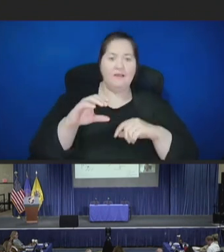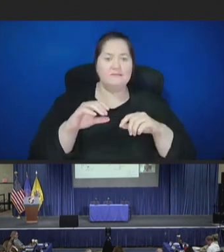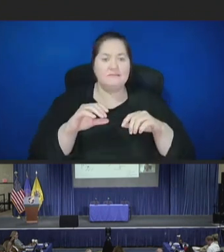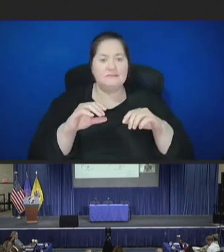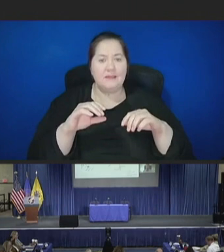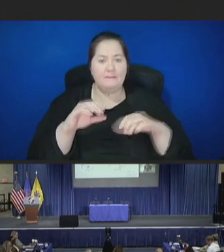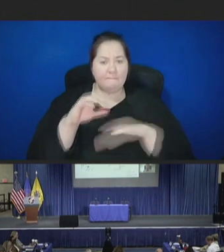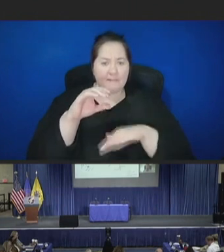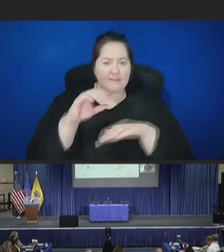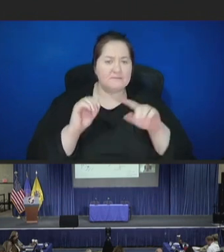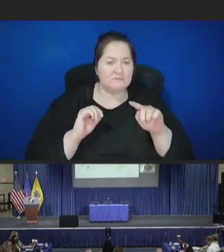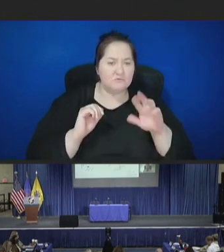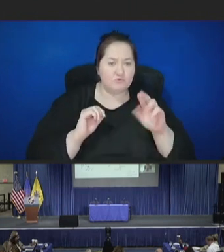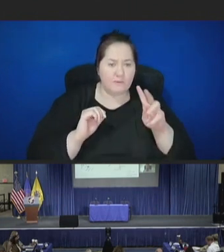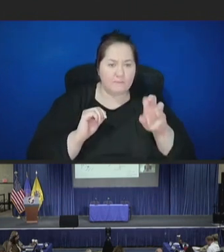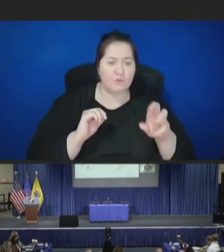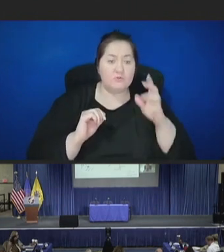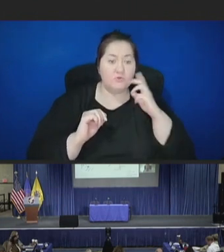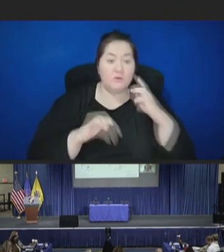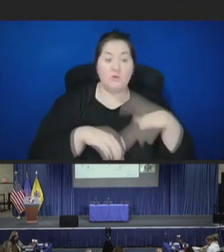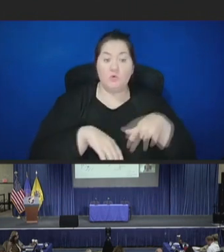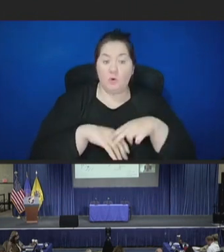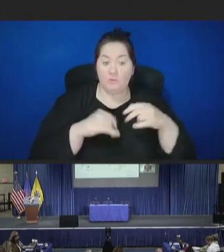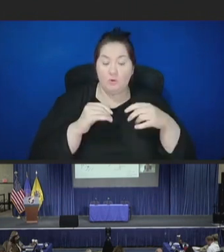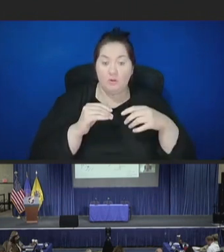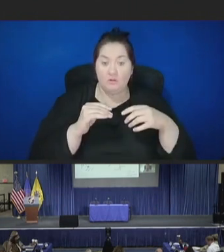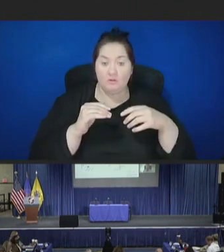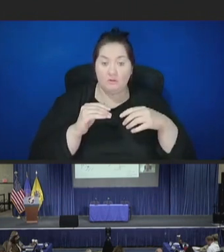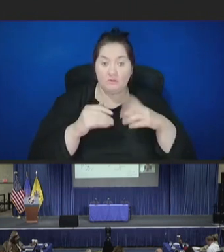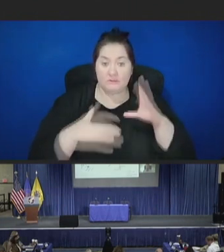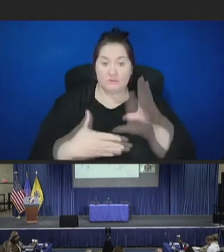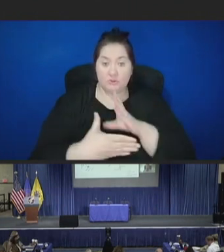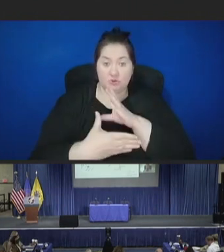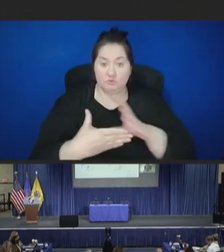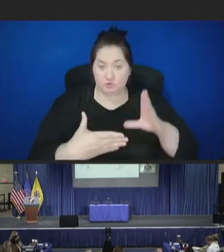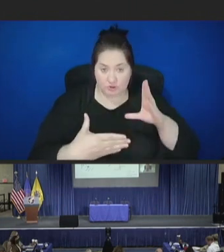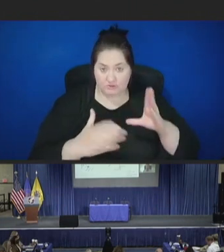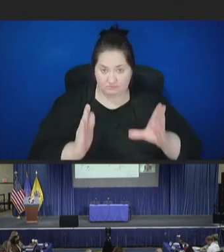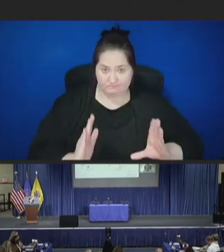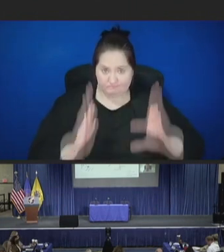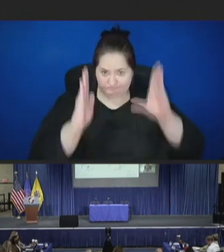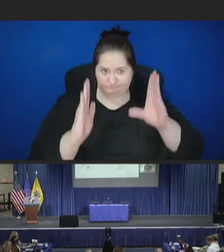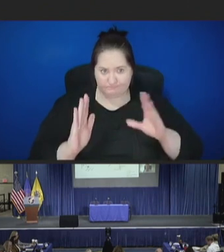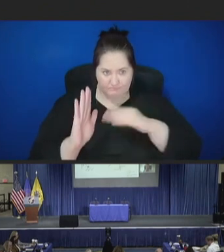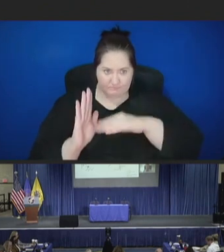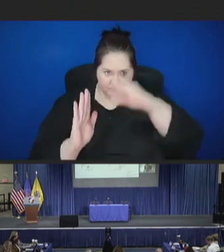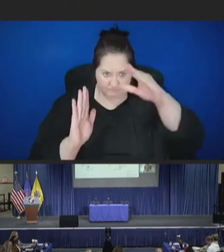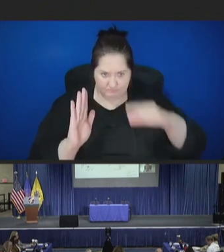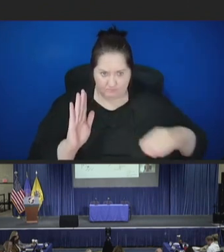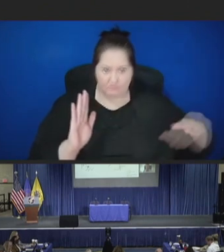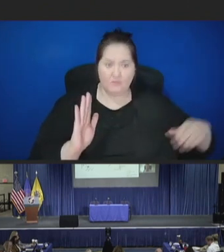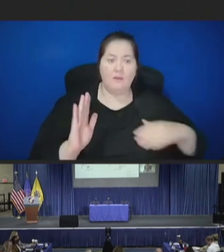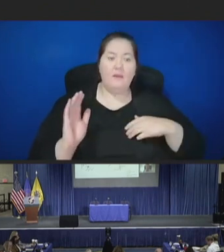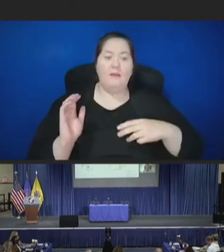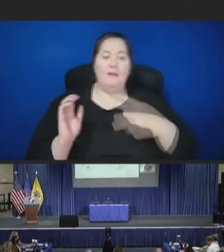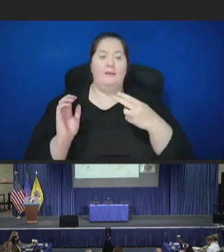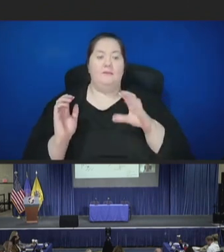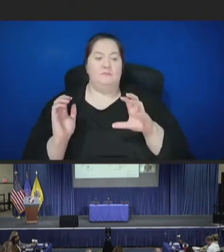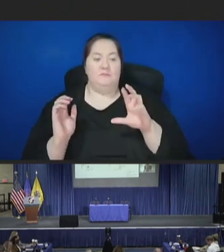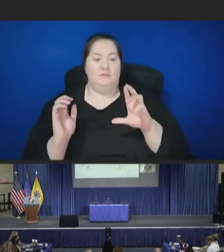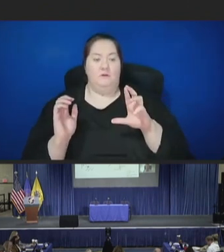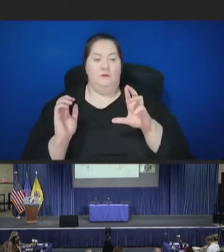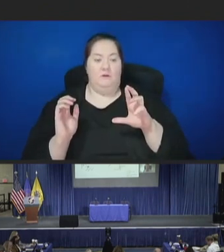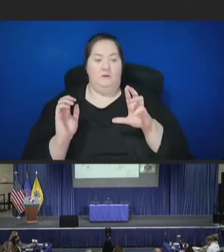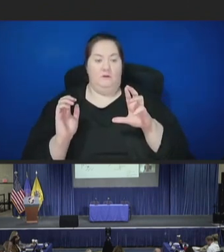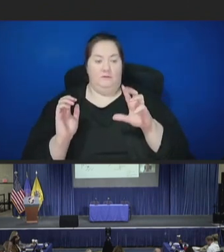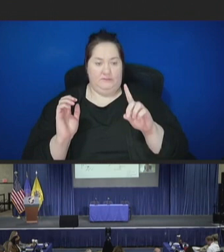And what you see here is the normal length distribution of B cell receptors, and specifically the HCR3, this long